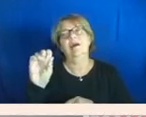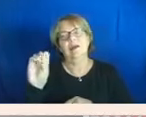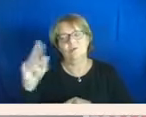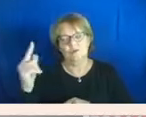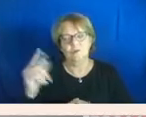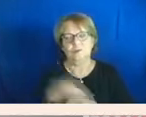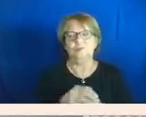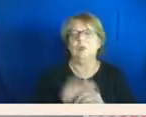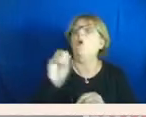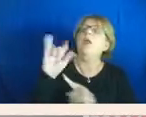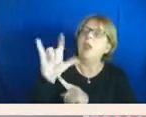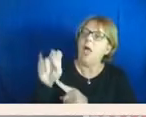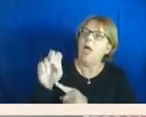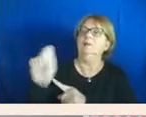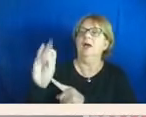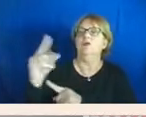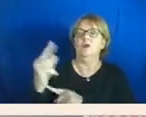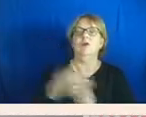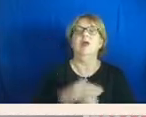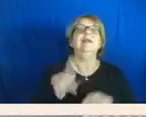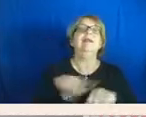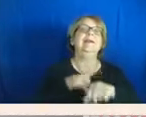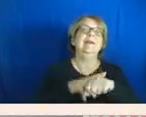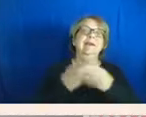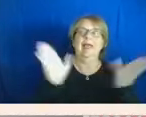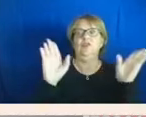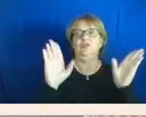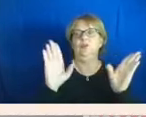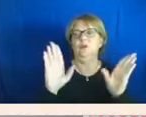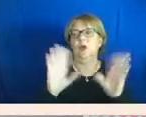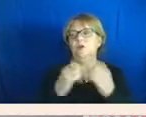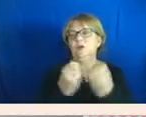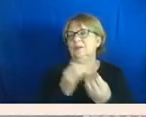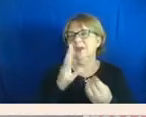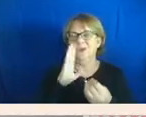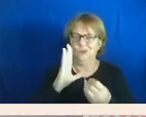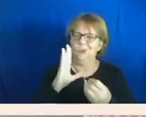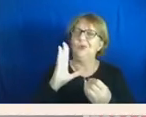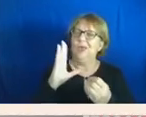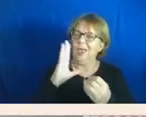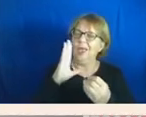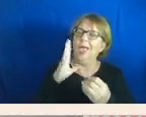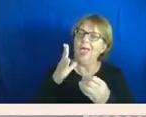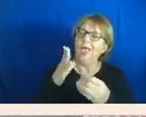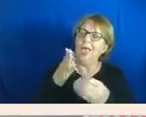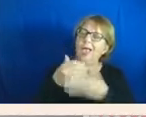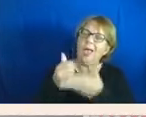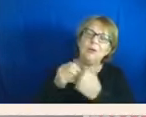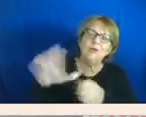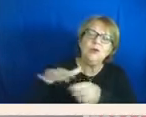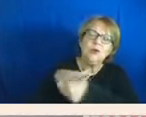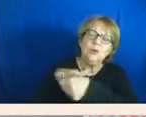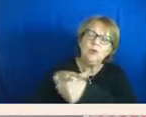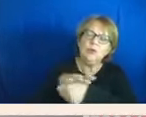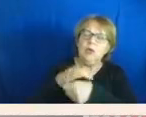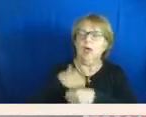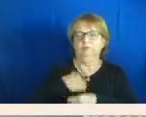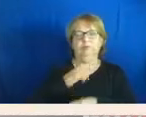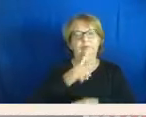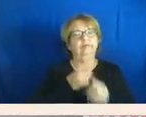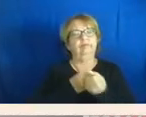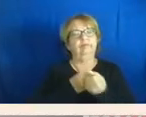are nationwide, we're even international, and we'll definitely steer you in your particular community, because I'm always a big proponent of, if you can do face-to-face,